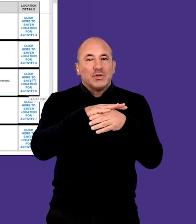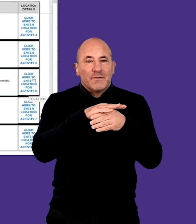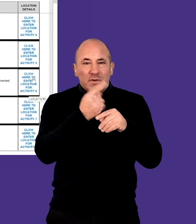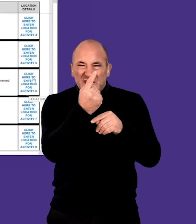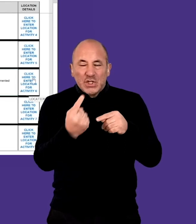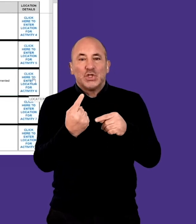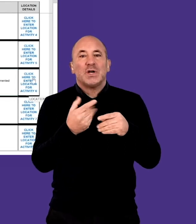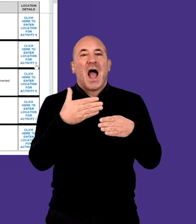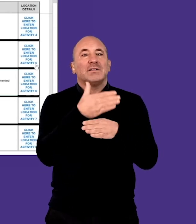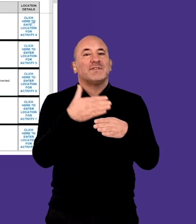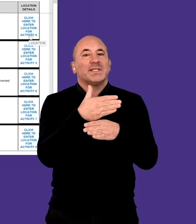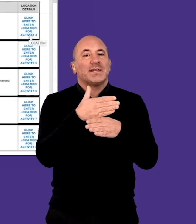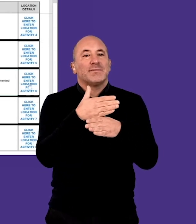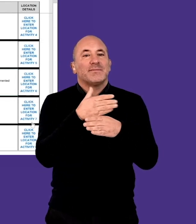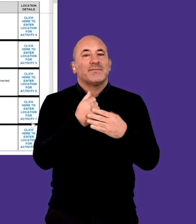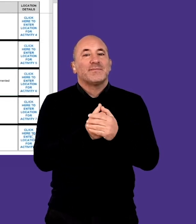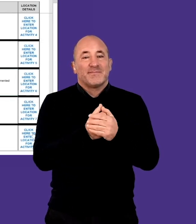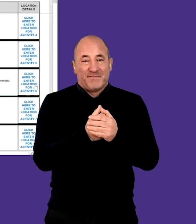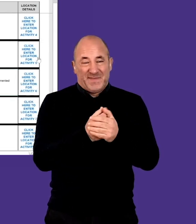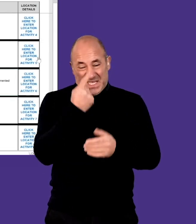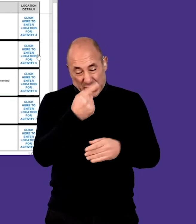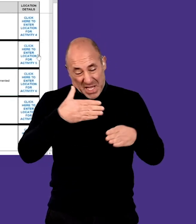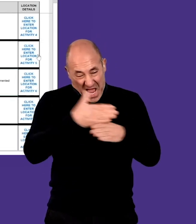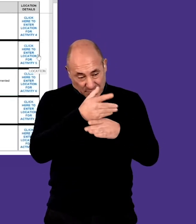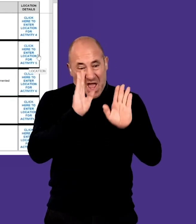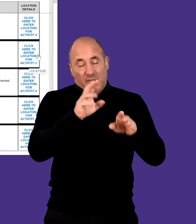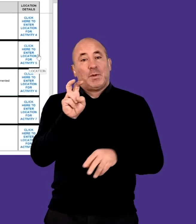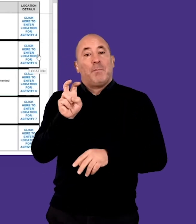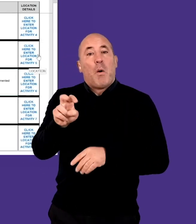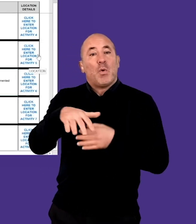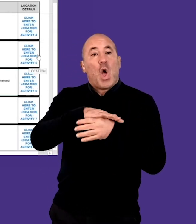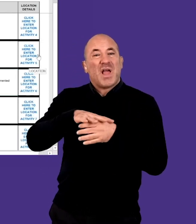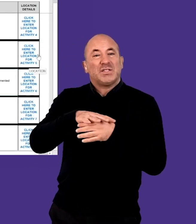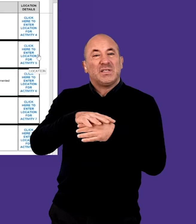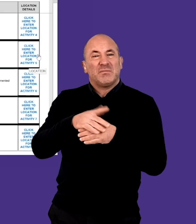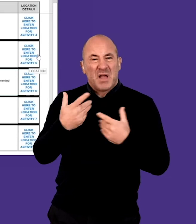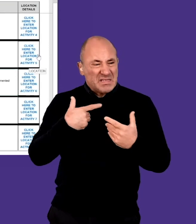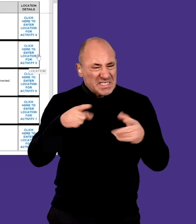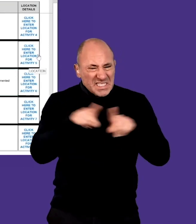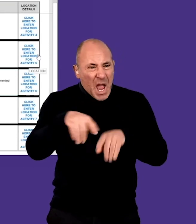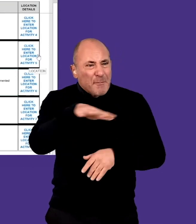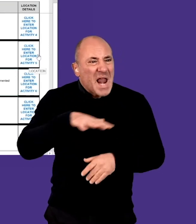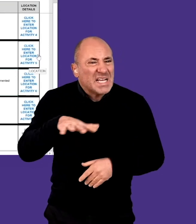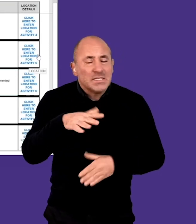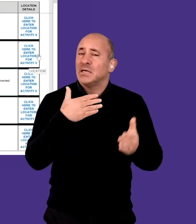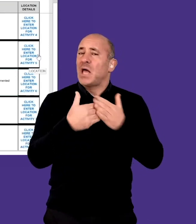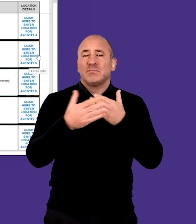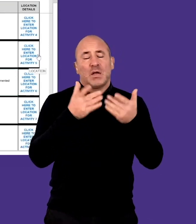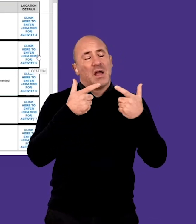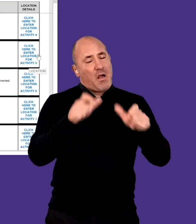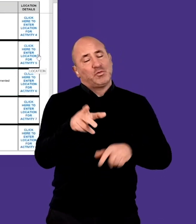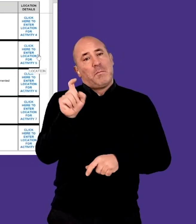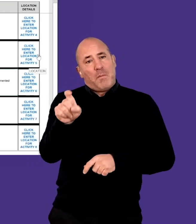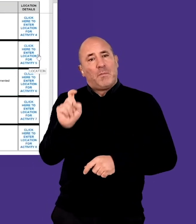separate location form for each proposed activity, and you'll need to complete these for every activity that you enter,